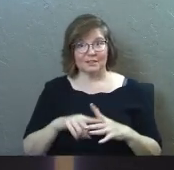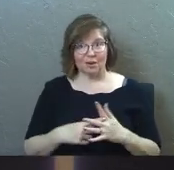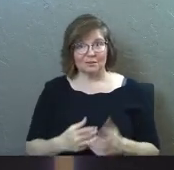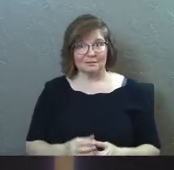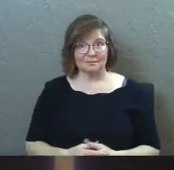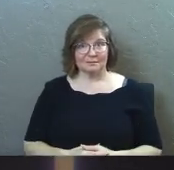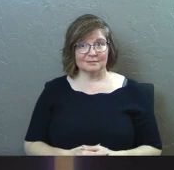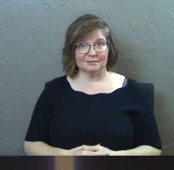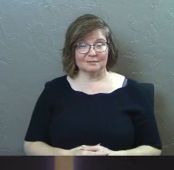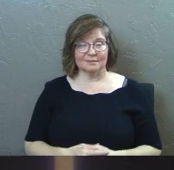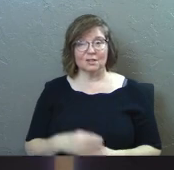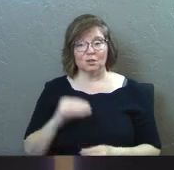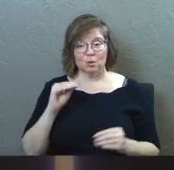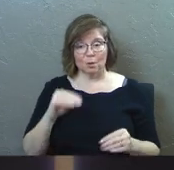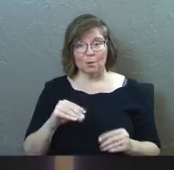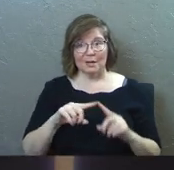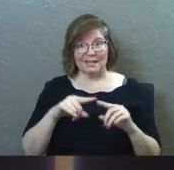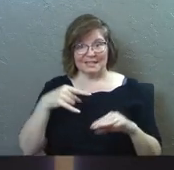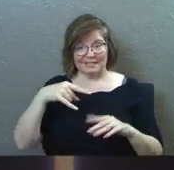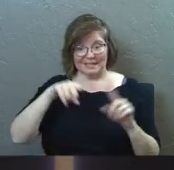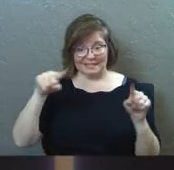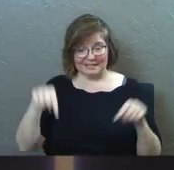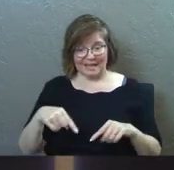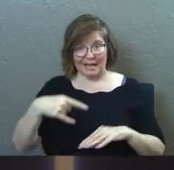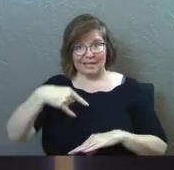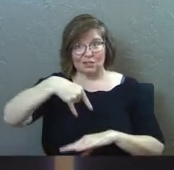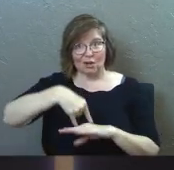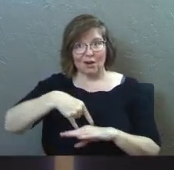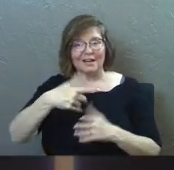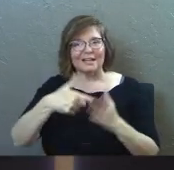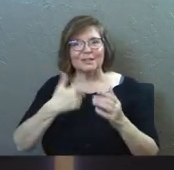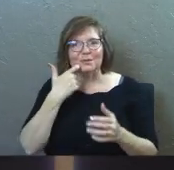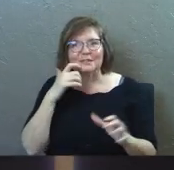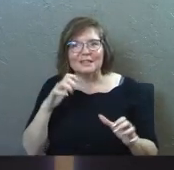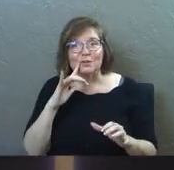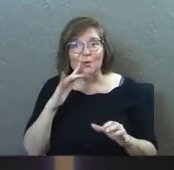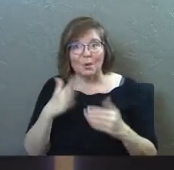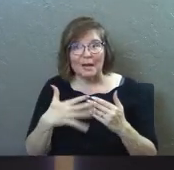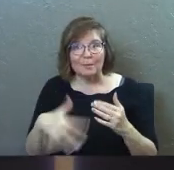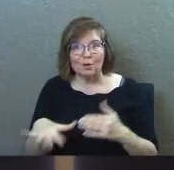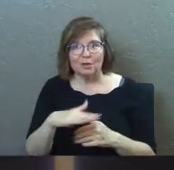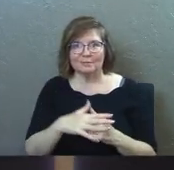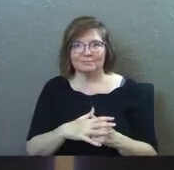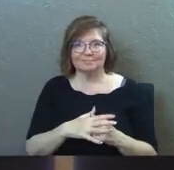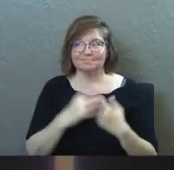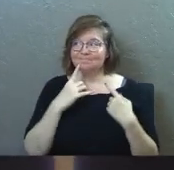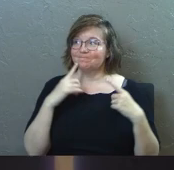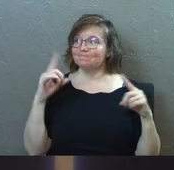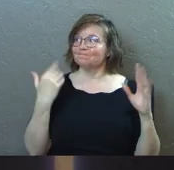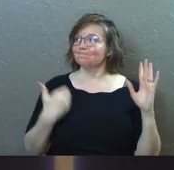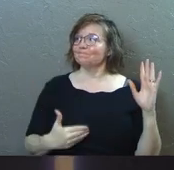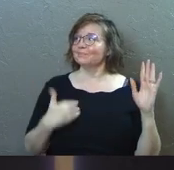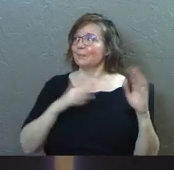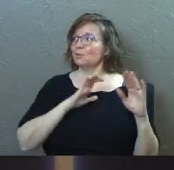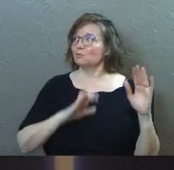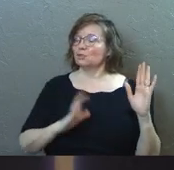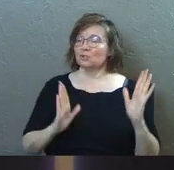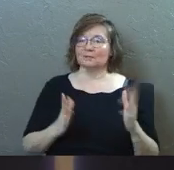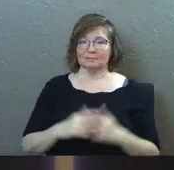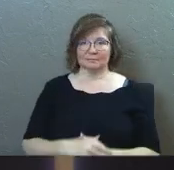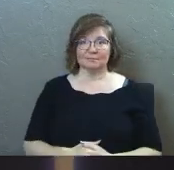Conversations start. You put a sign in your yard, guess what you've just done in your neighborhood? You've outed yourself as a